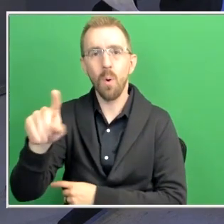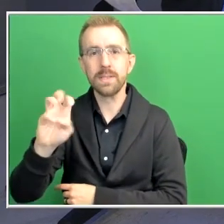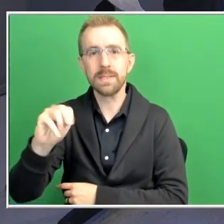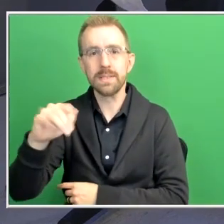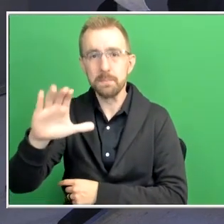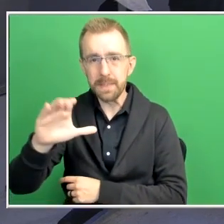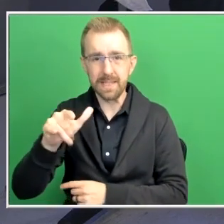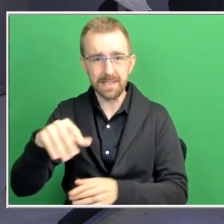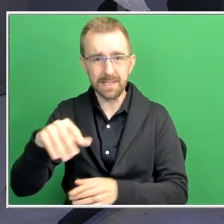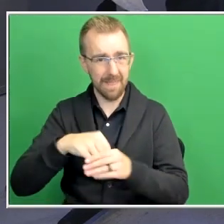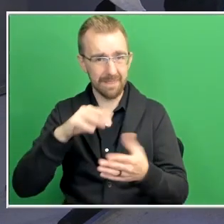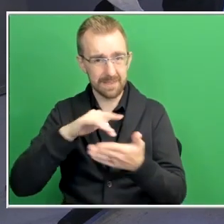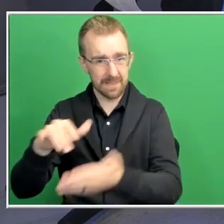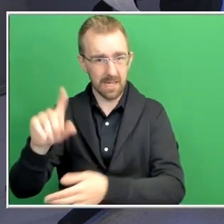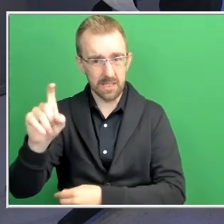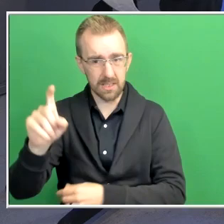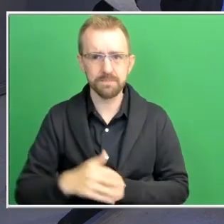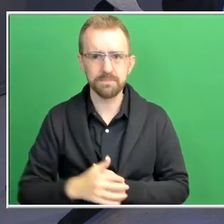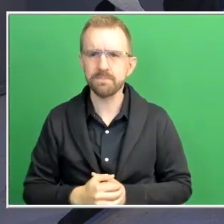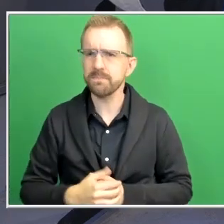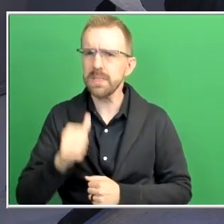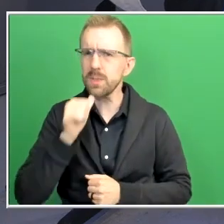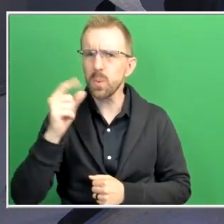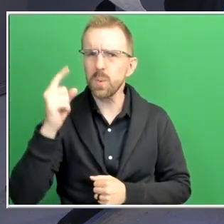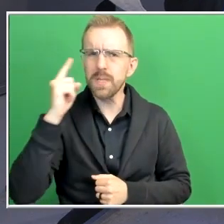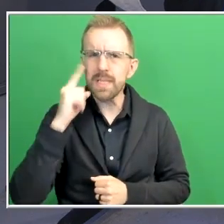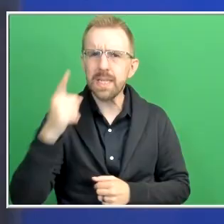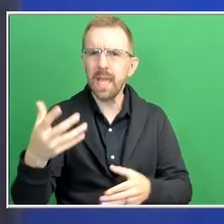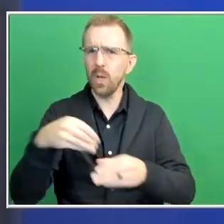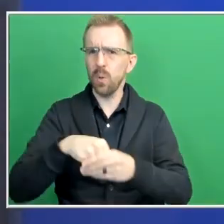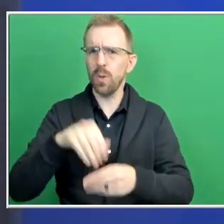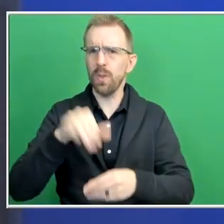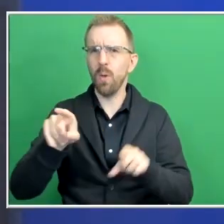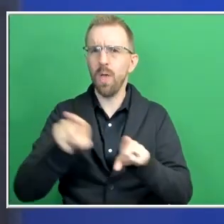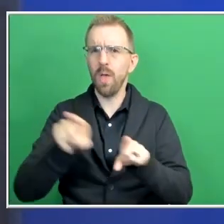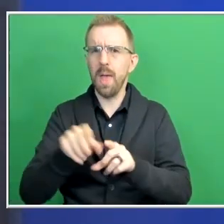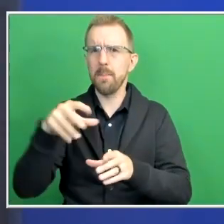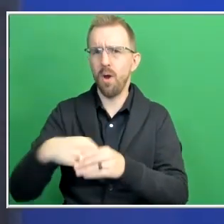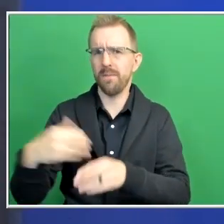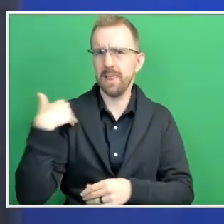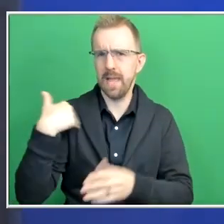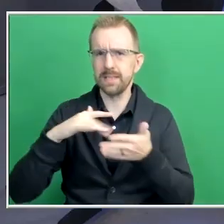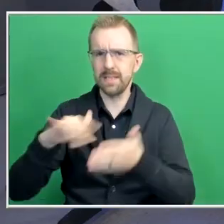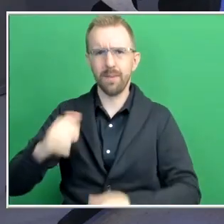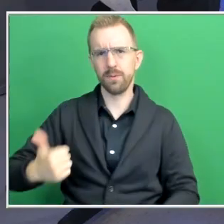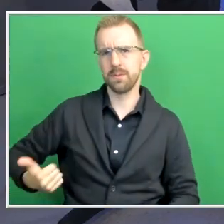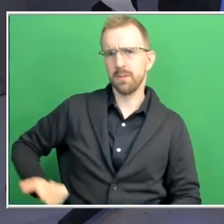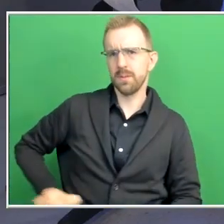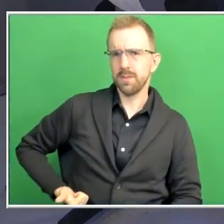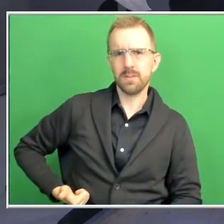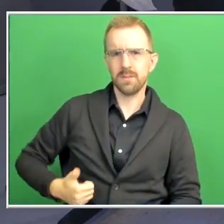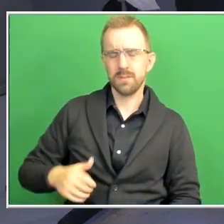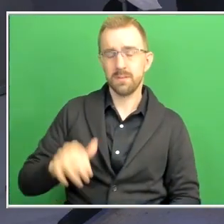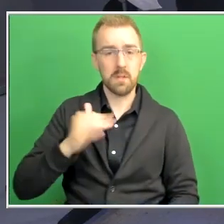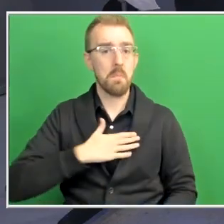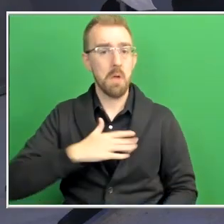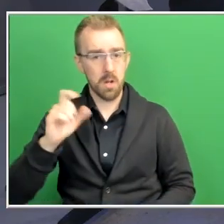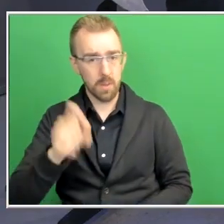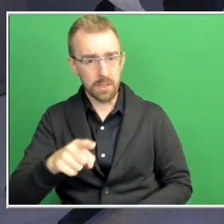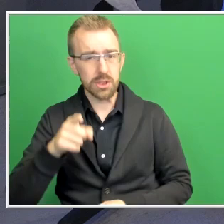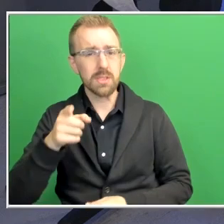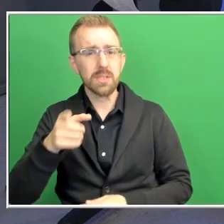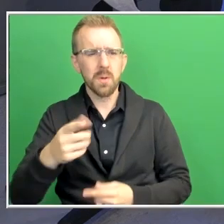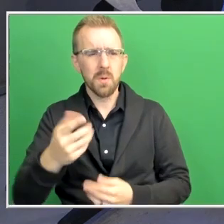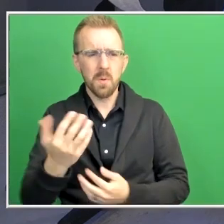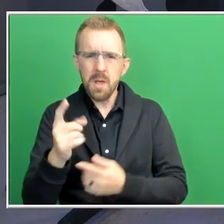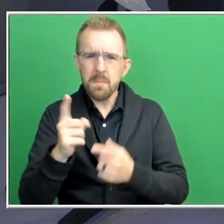study? I don't think they included those as a part of the lifestyle management. I don't think they did, right? That was my question. You look at the study like, well, wait a minute, they don't